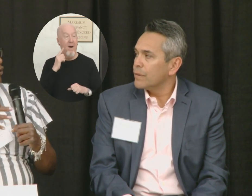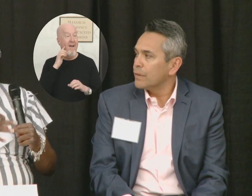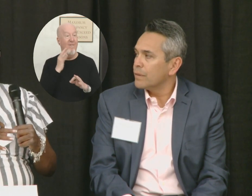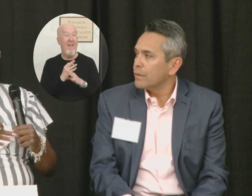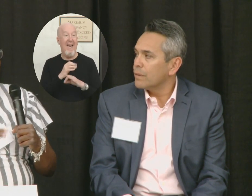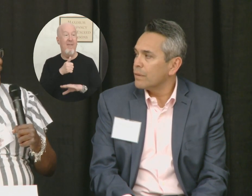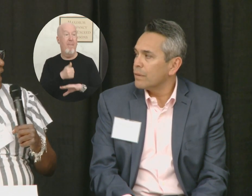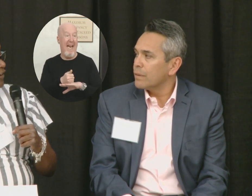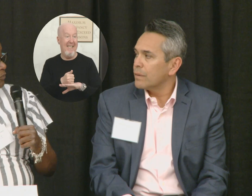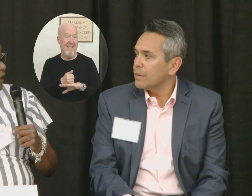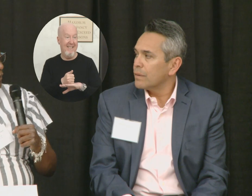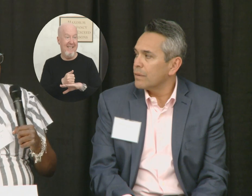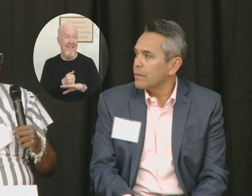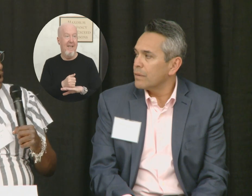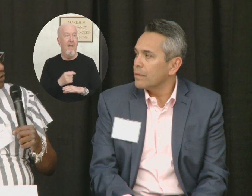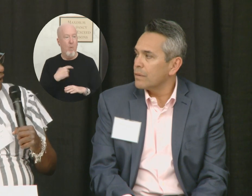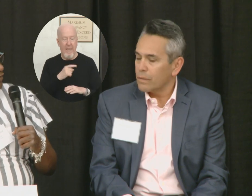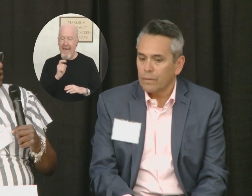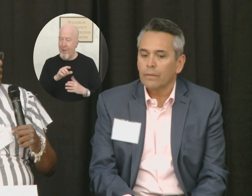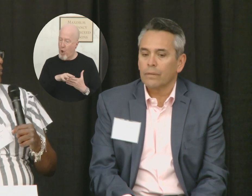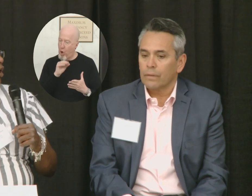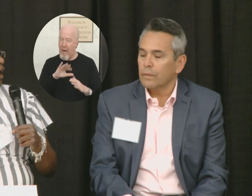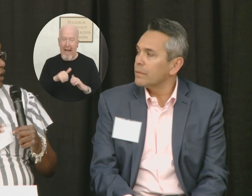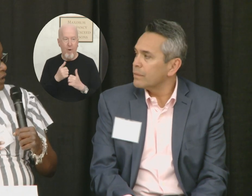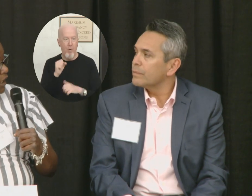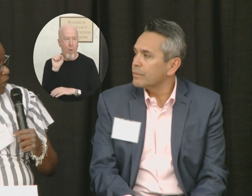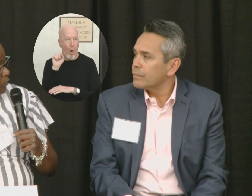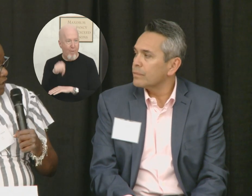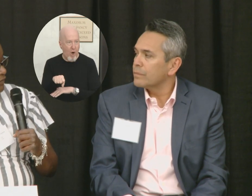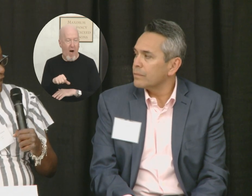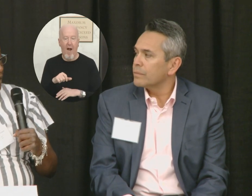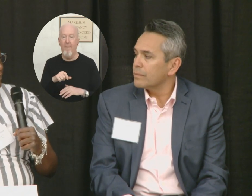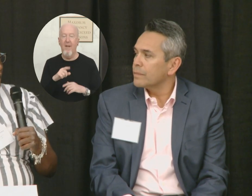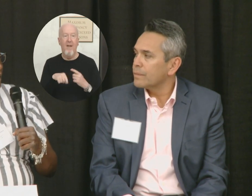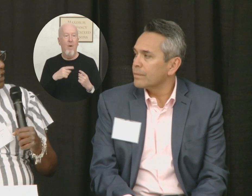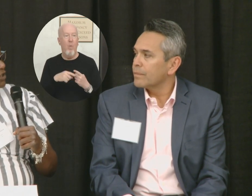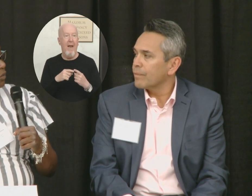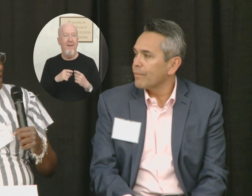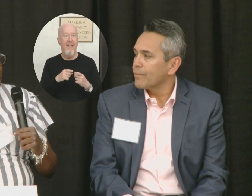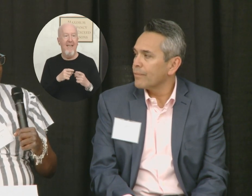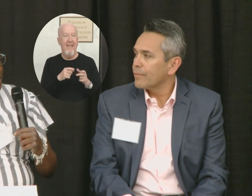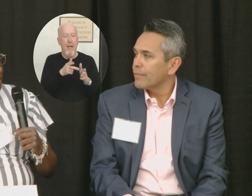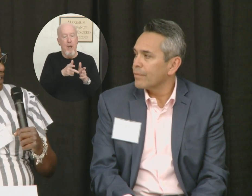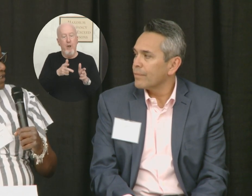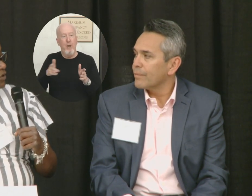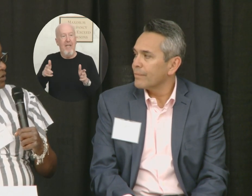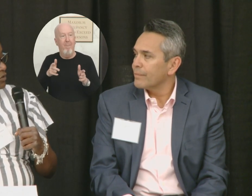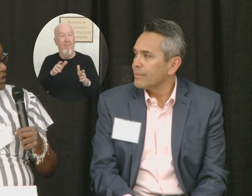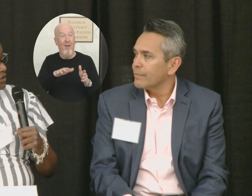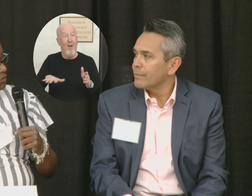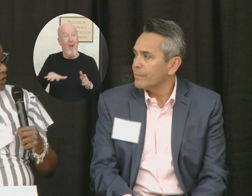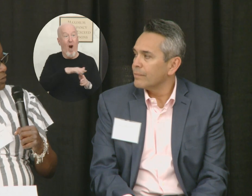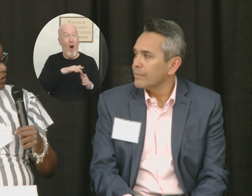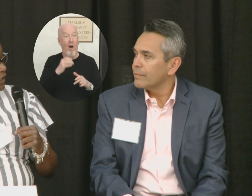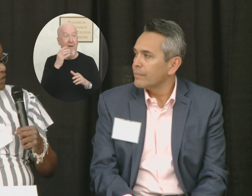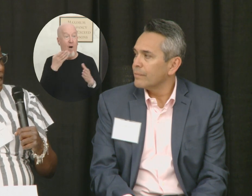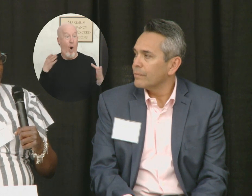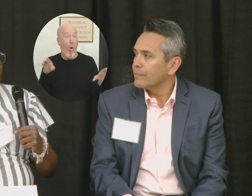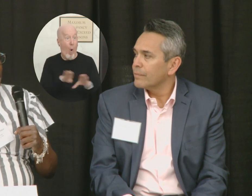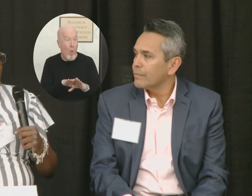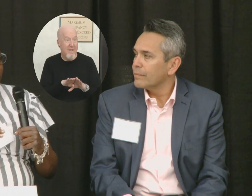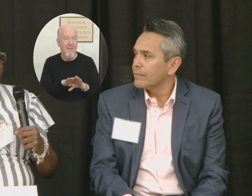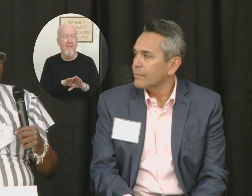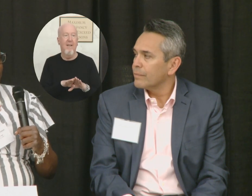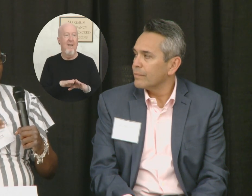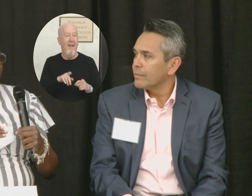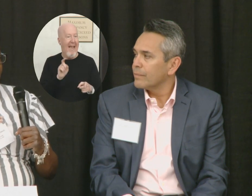to overcome a lot of barriers, the closing of the shipyard, redevelopment. So resiliency isn't new to communities,